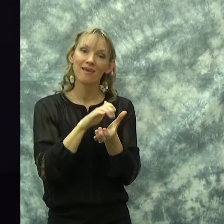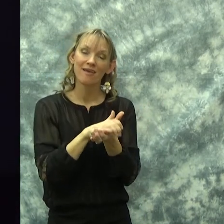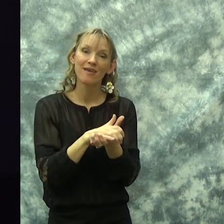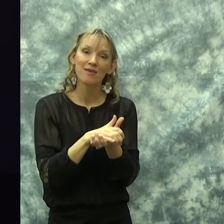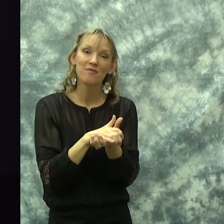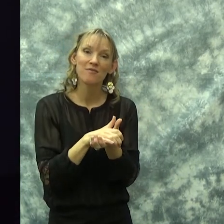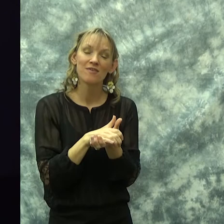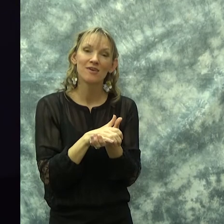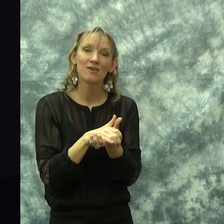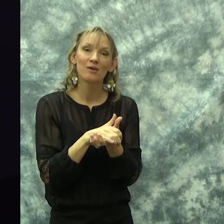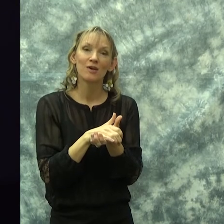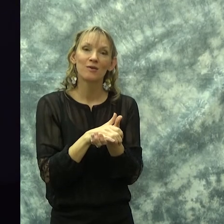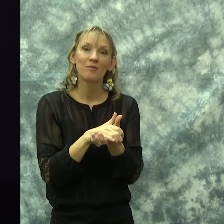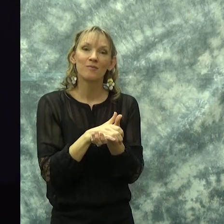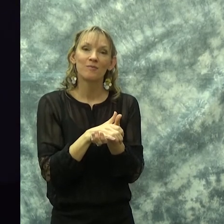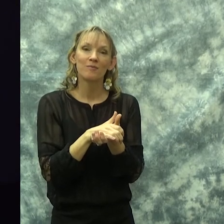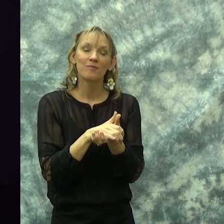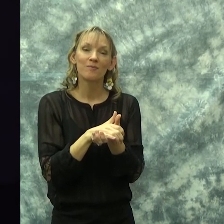believe.